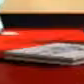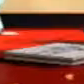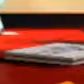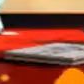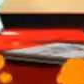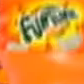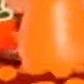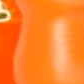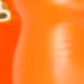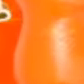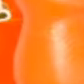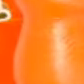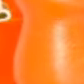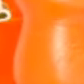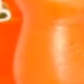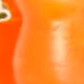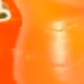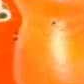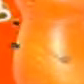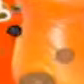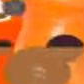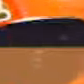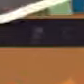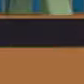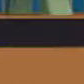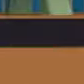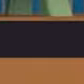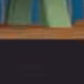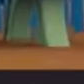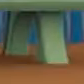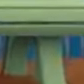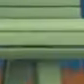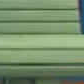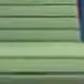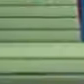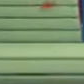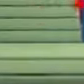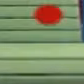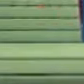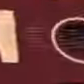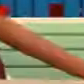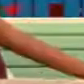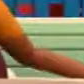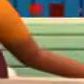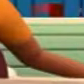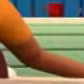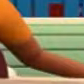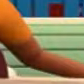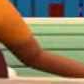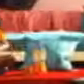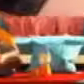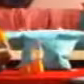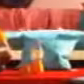sip on it makes me wild. Just a sip on it calls my mind.